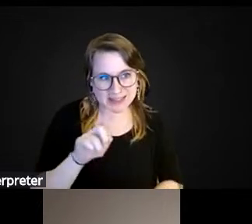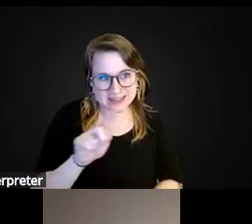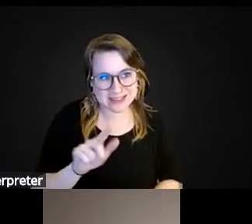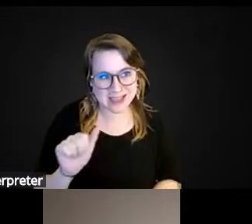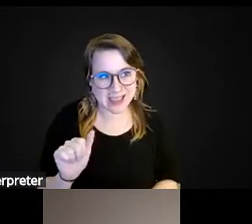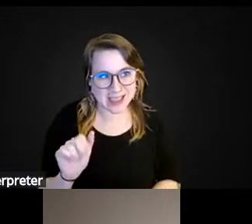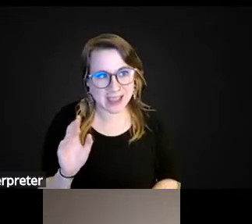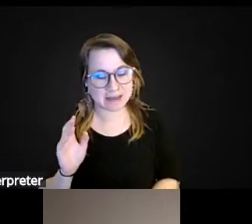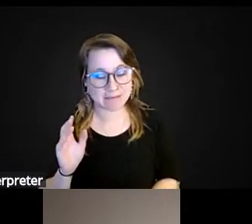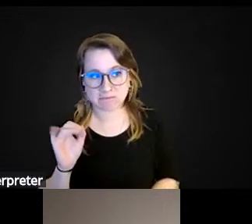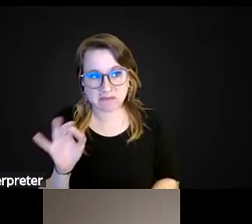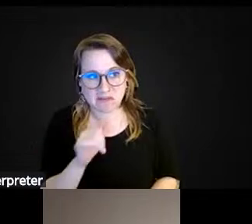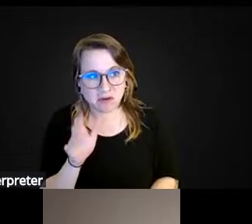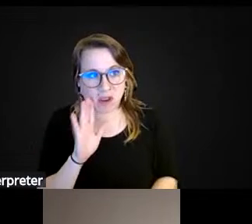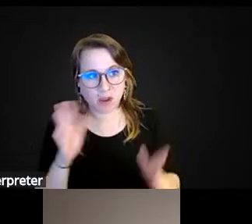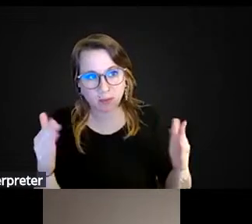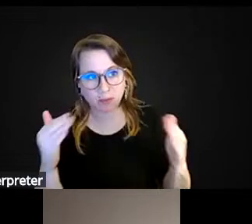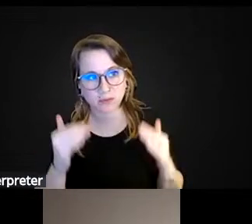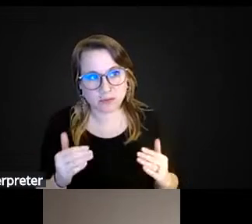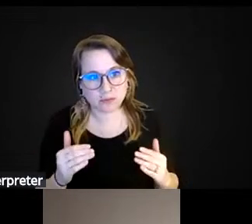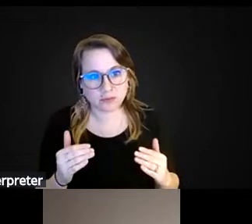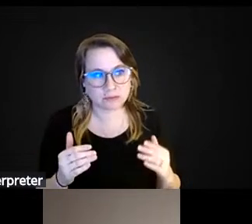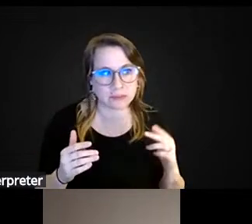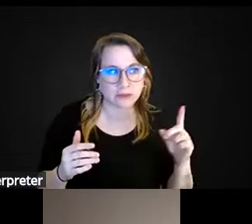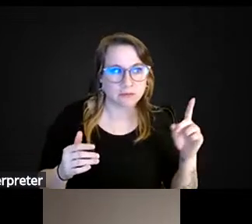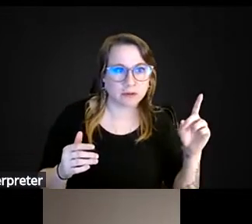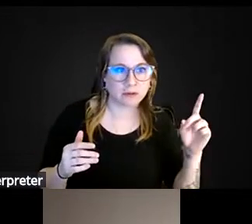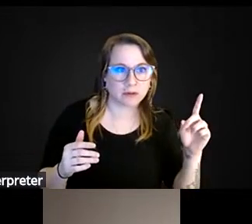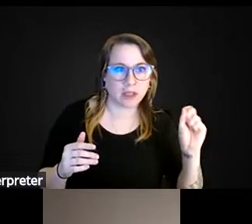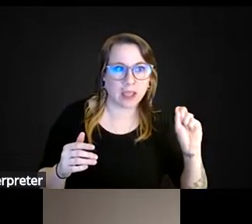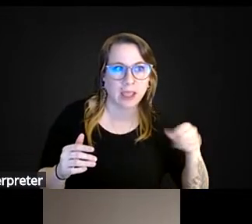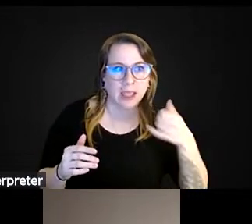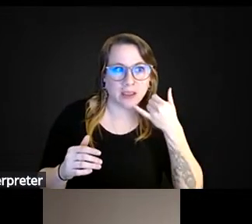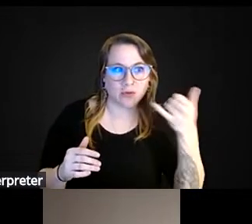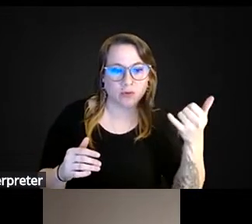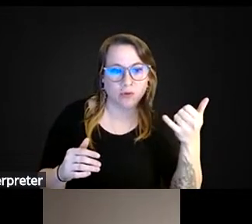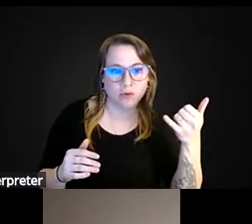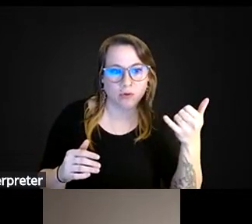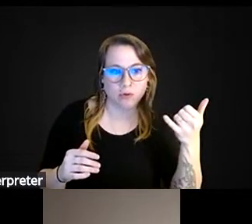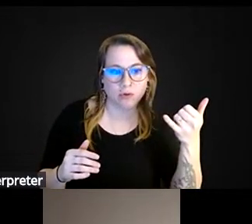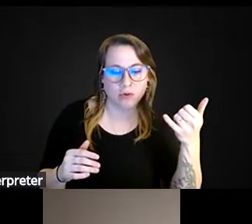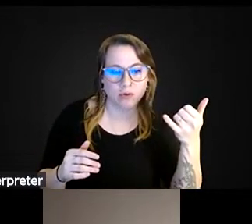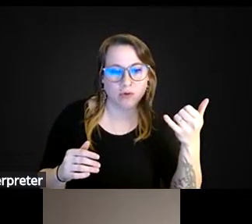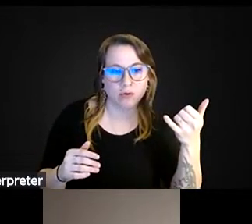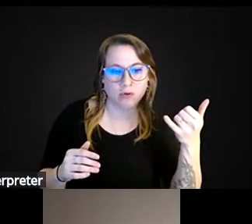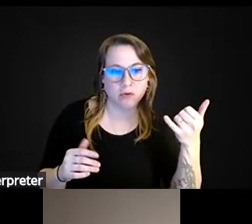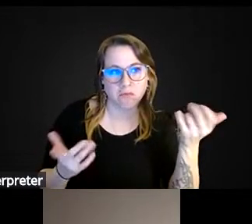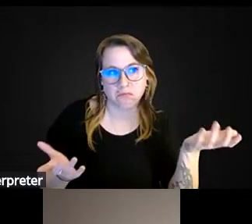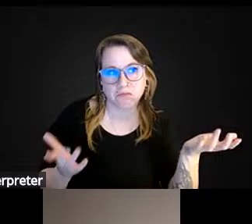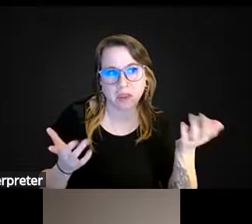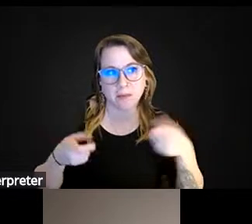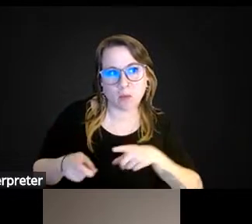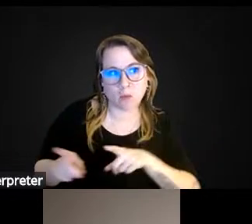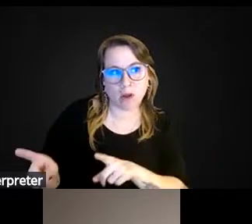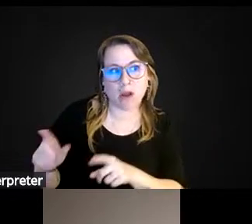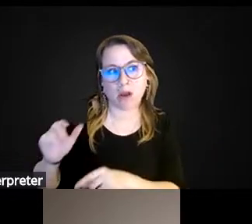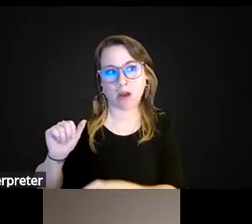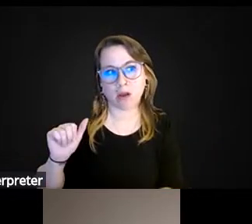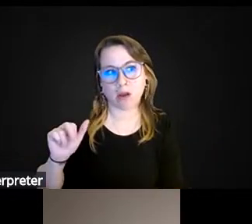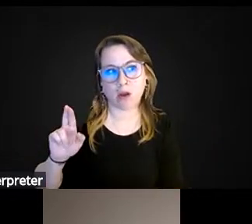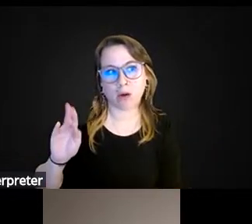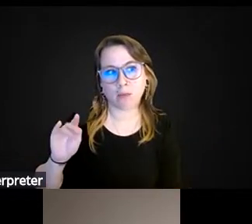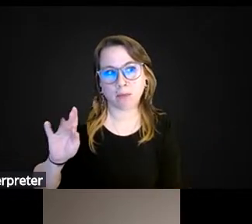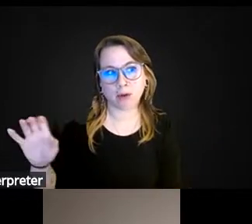If not, we'll move to Commissioner I can Rhodes' call. items. Commissioner, perhaps while Commissioner Arbuckle